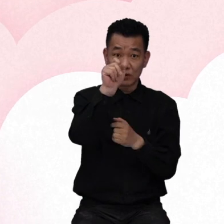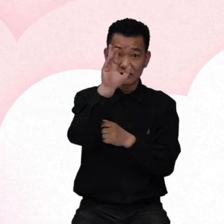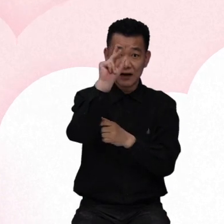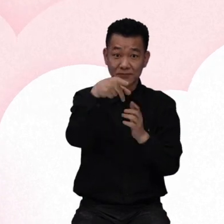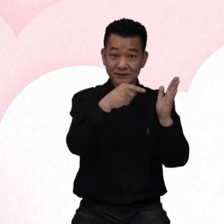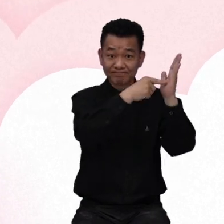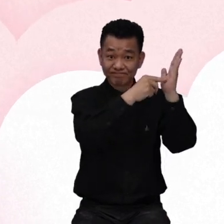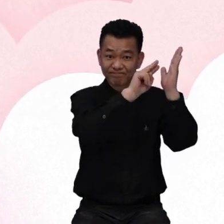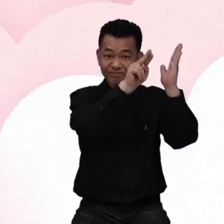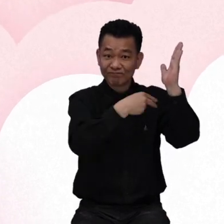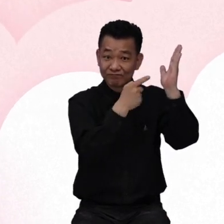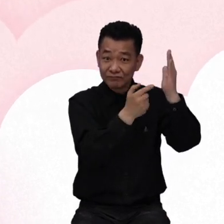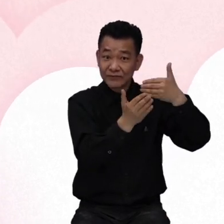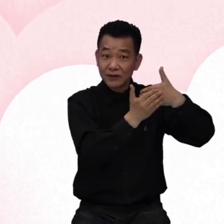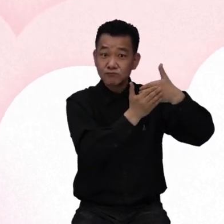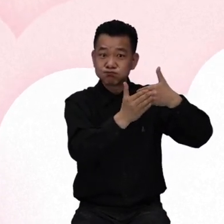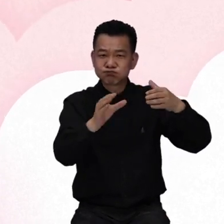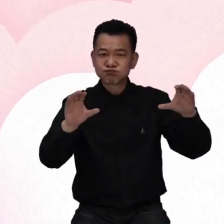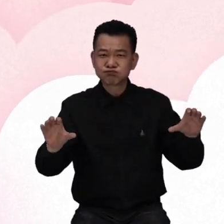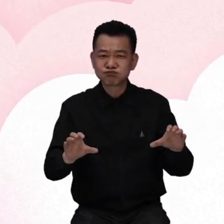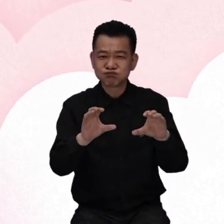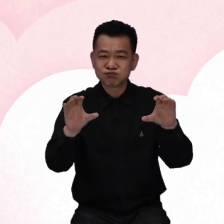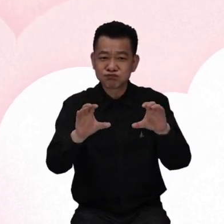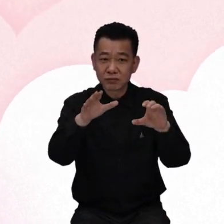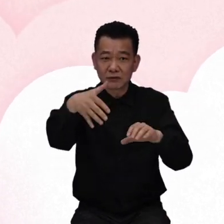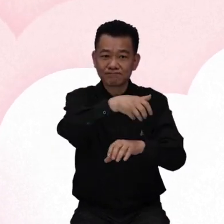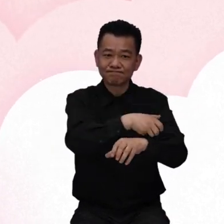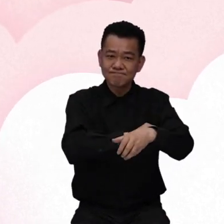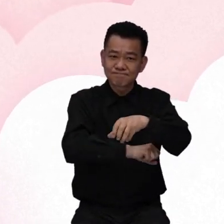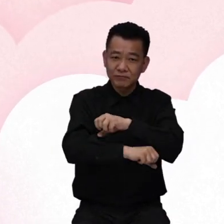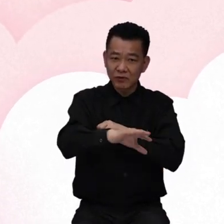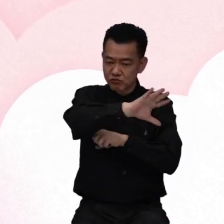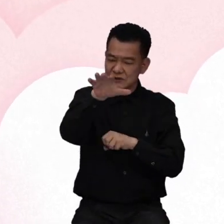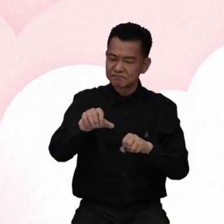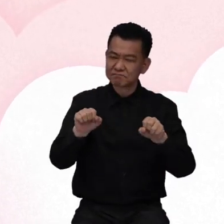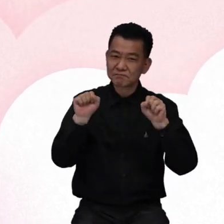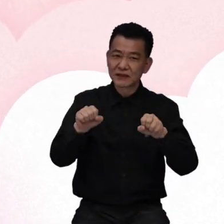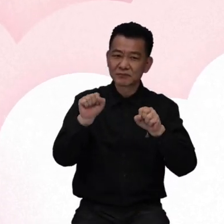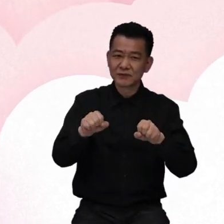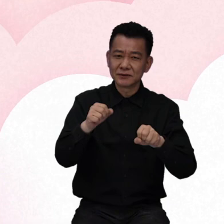of the convention, I believe that one day we will live in such a world.